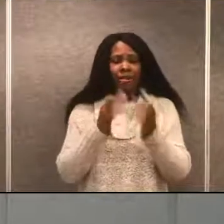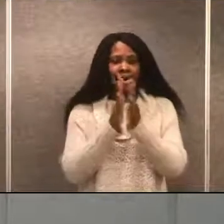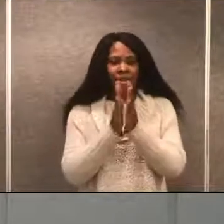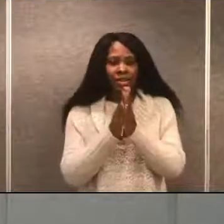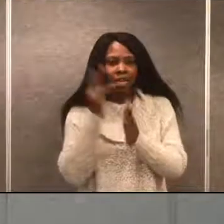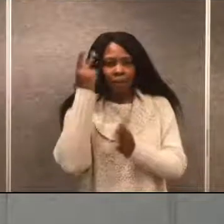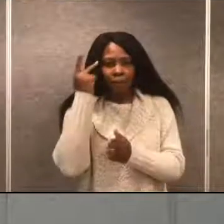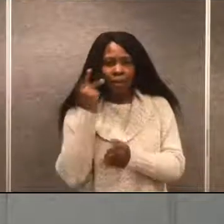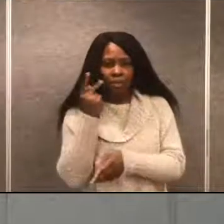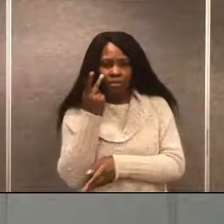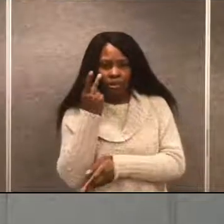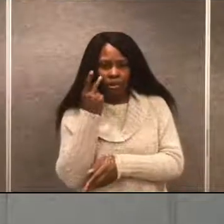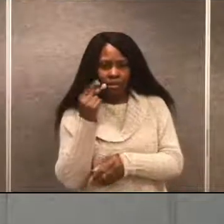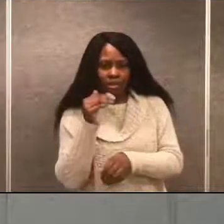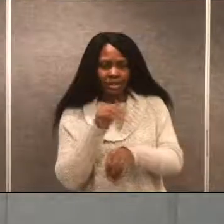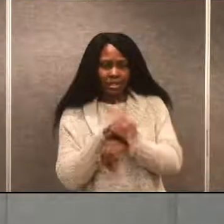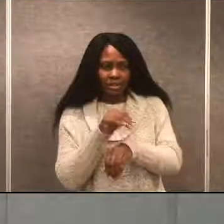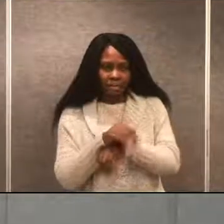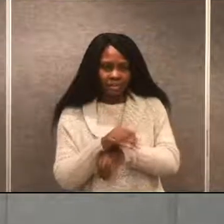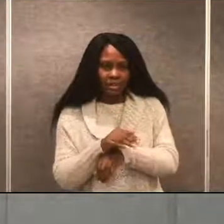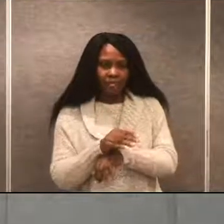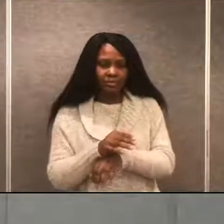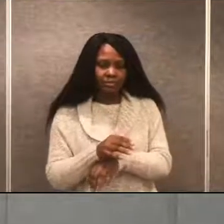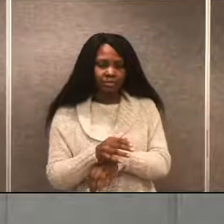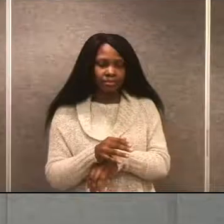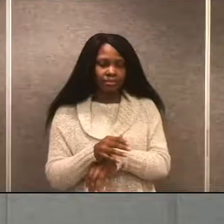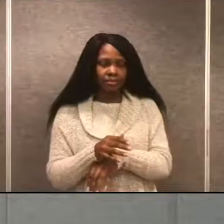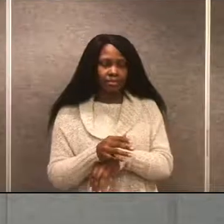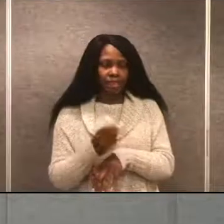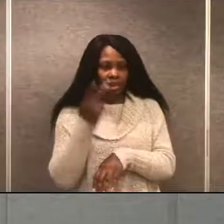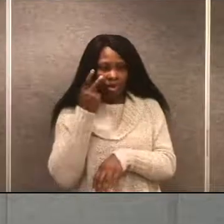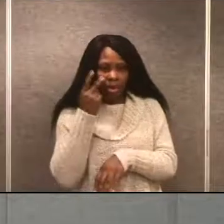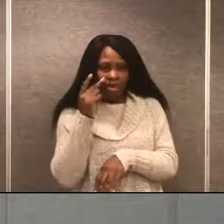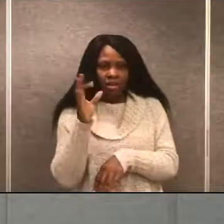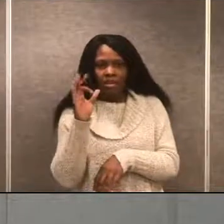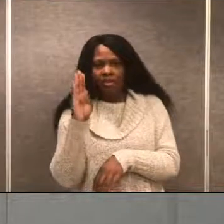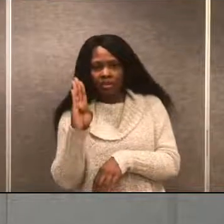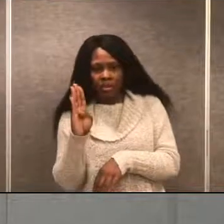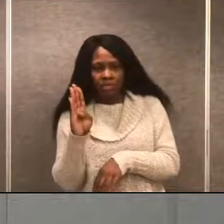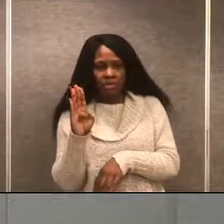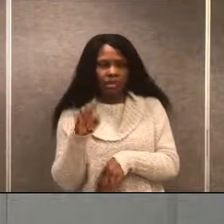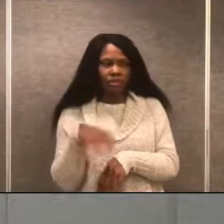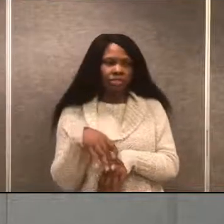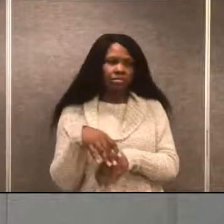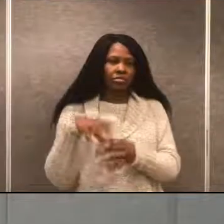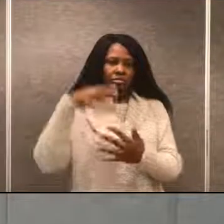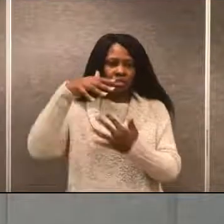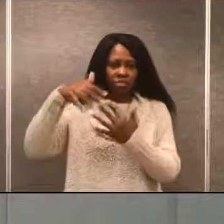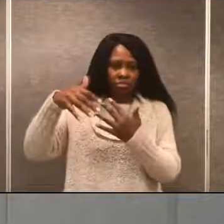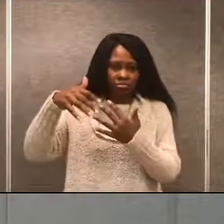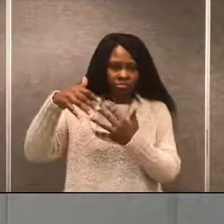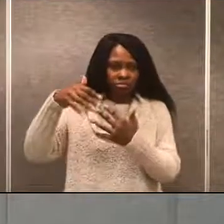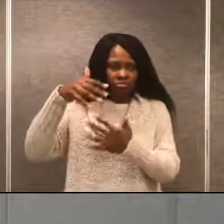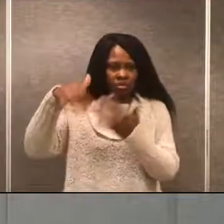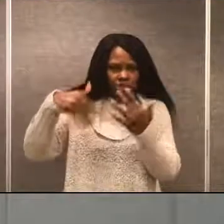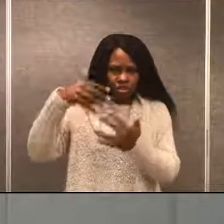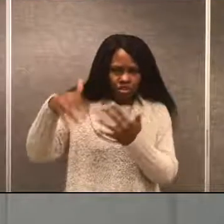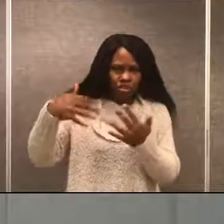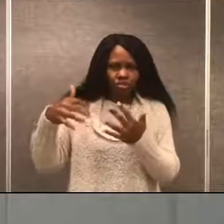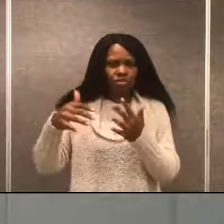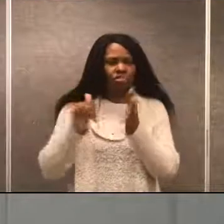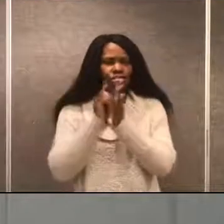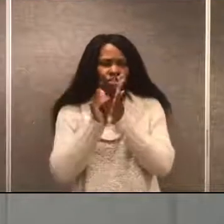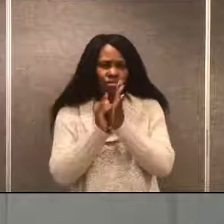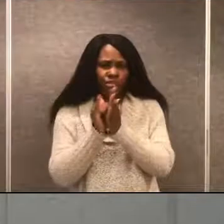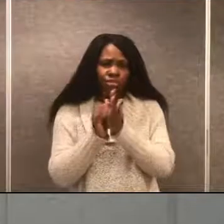watching tonight, that's on our live Facebook page and Instagram and the social media. Please get